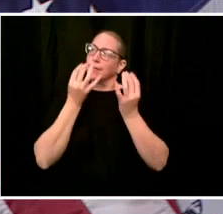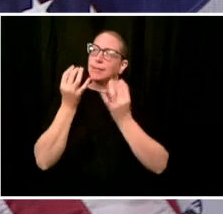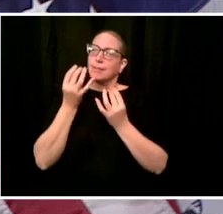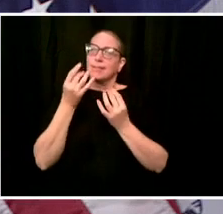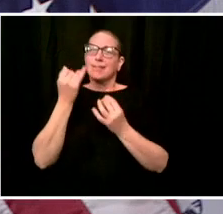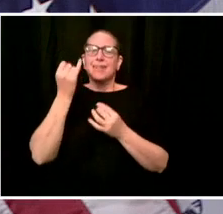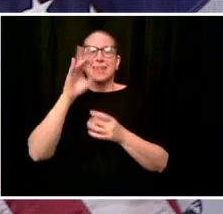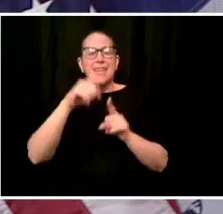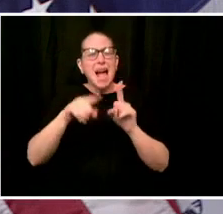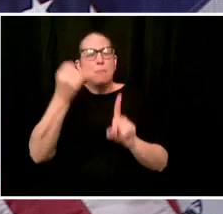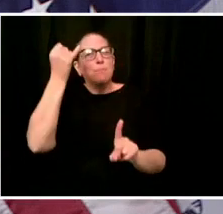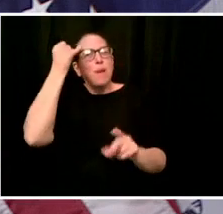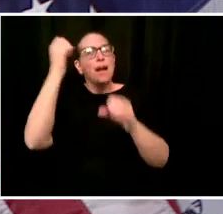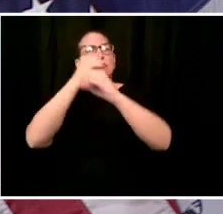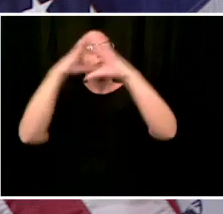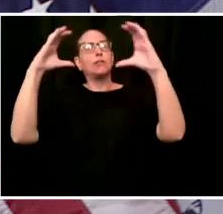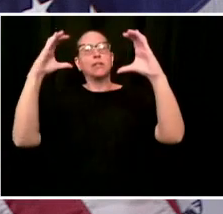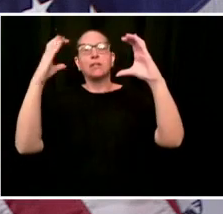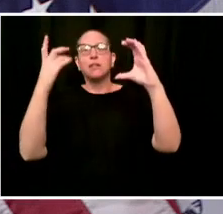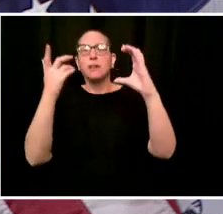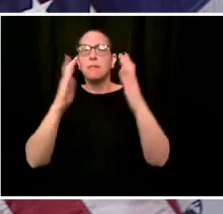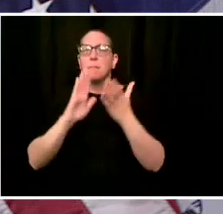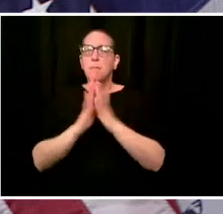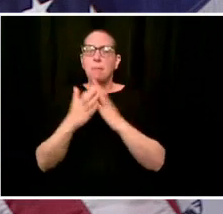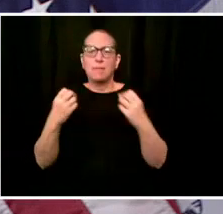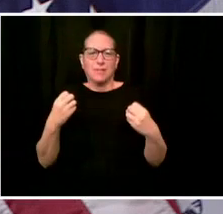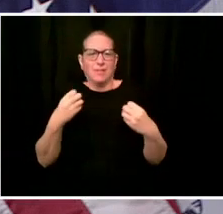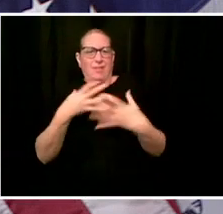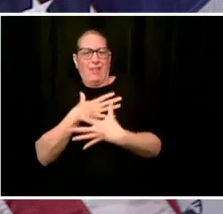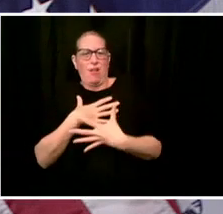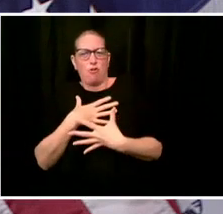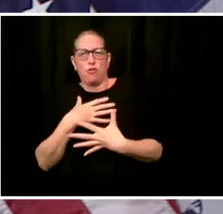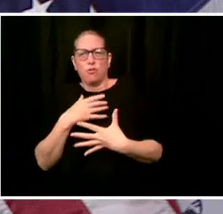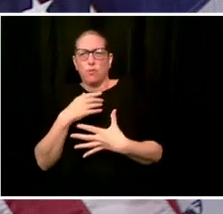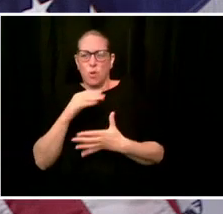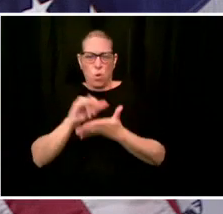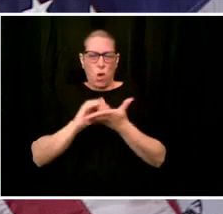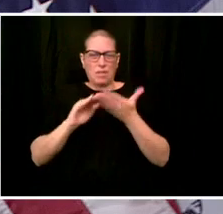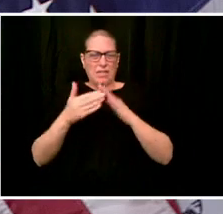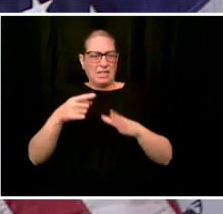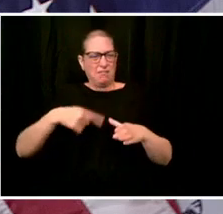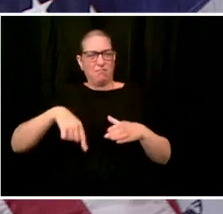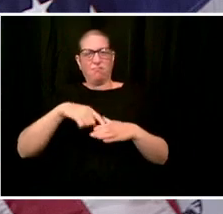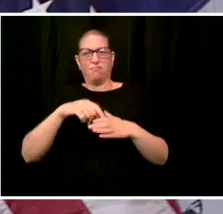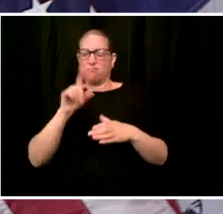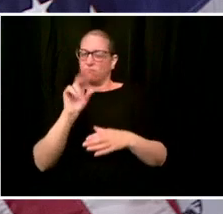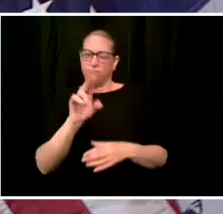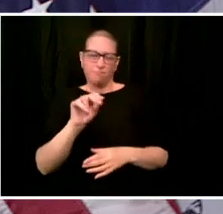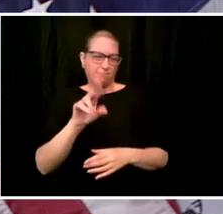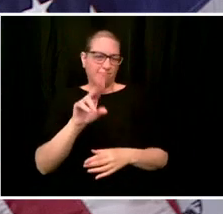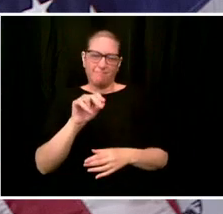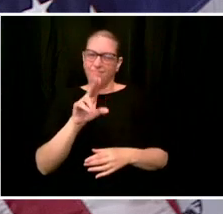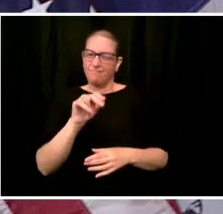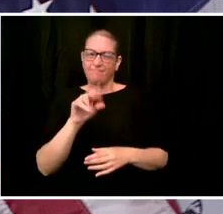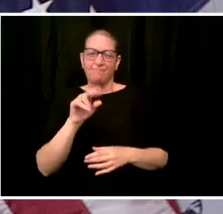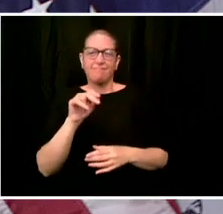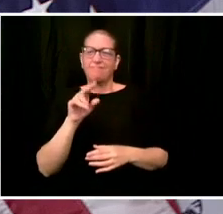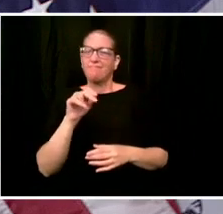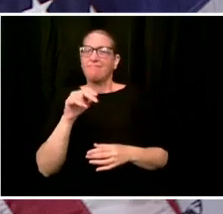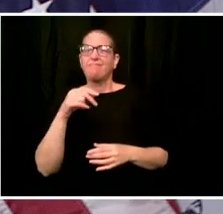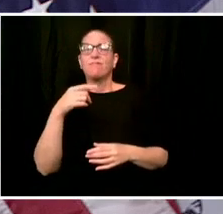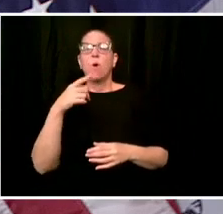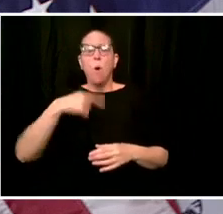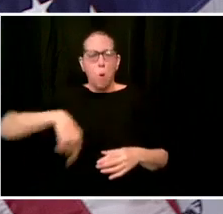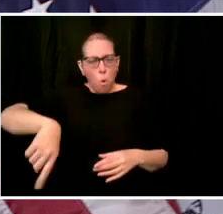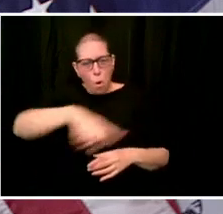weakened. And that's not what has happened here. What all of you have done, what New Yorkers have done across the board, has had the